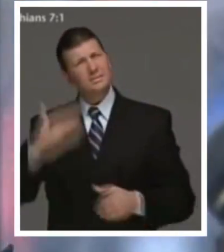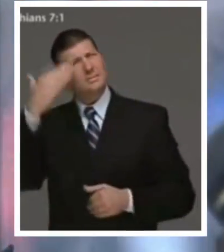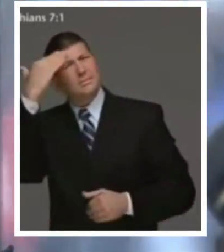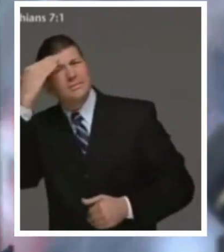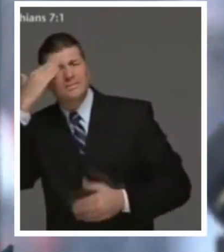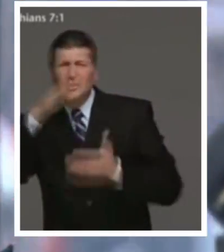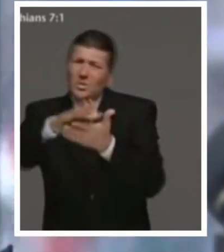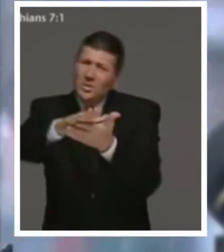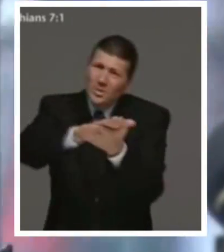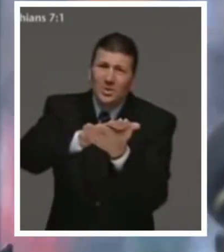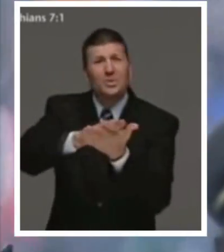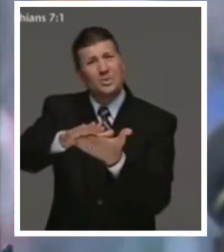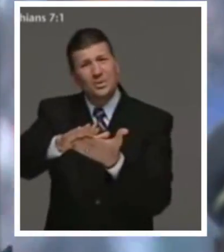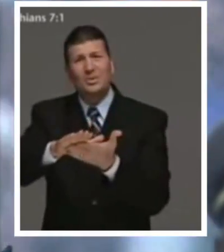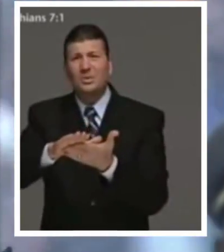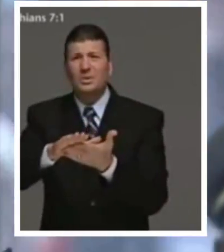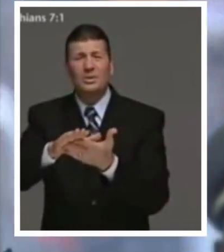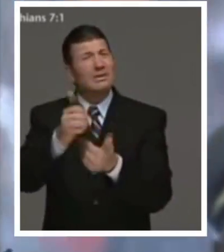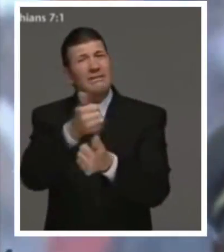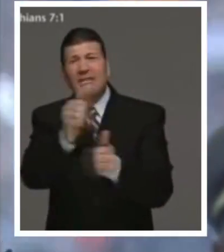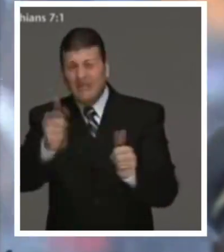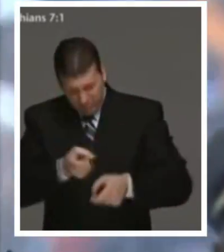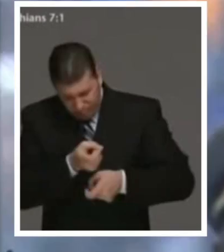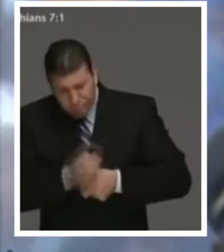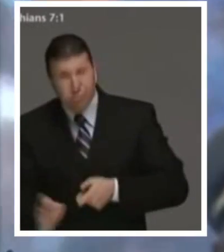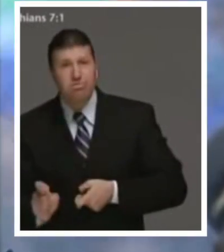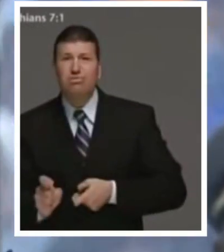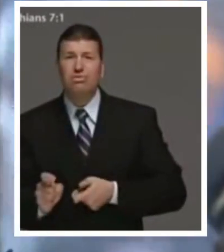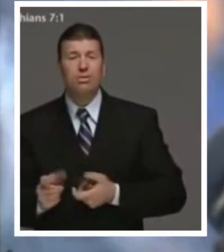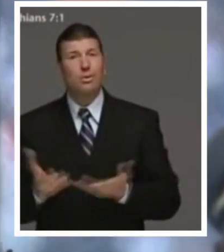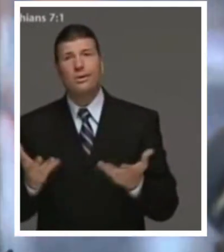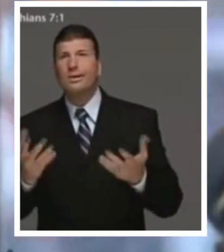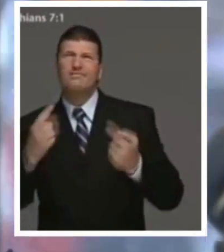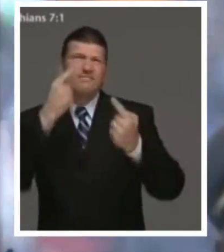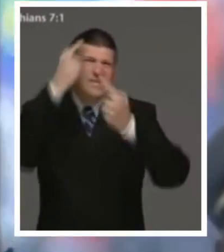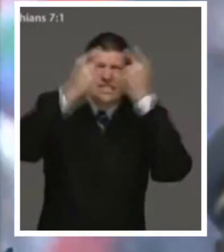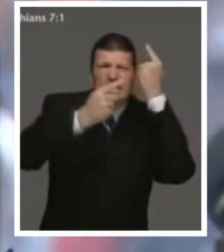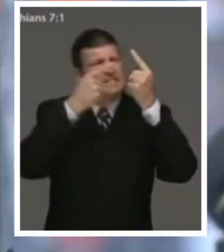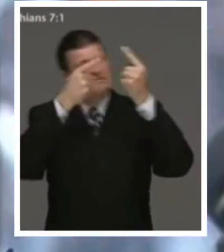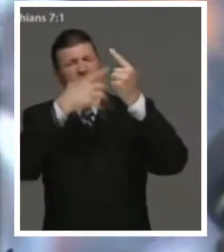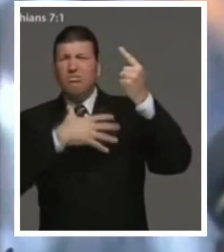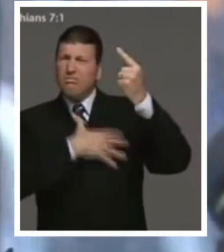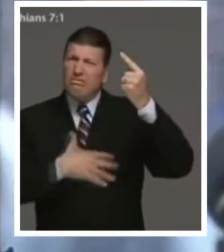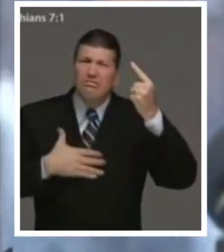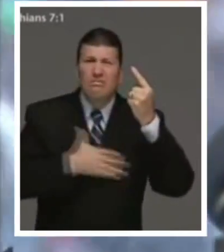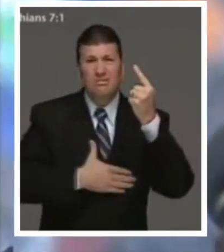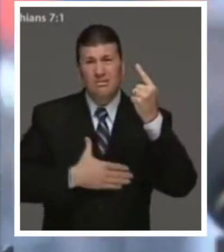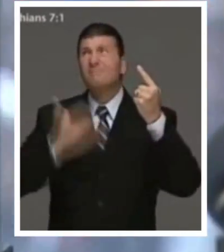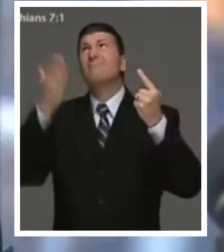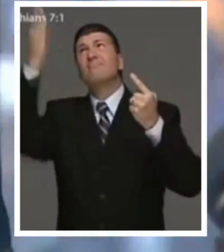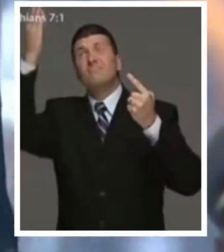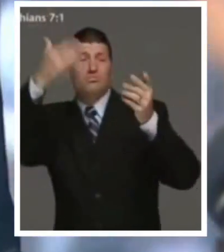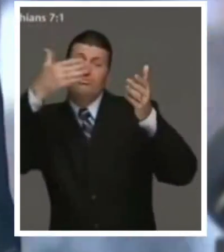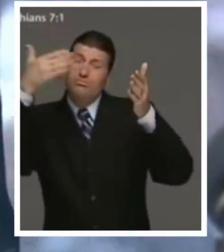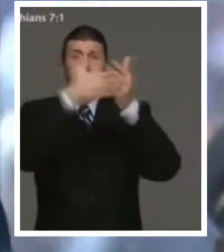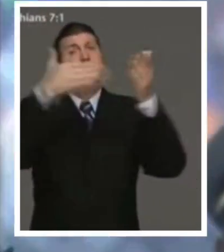Mandela showed us the power of action, of taking risks on behalf of our ideals.